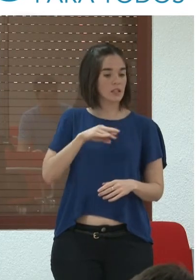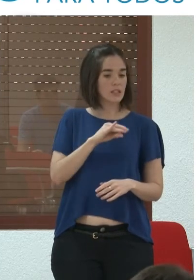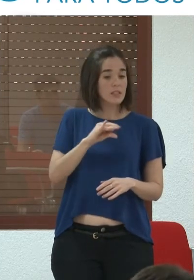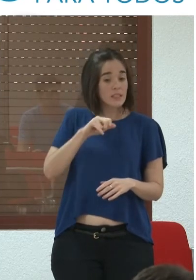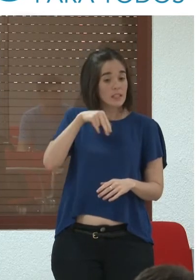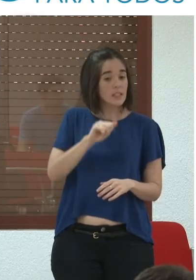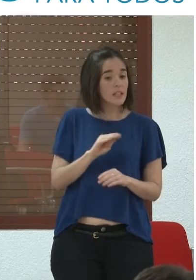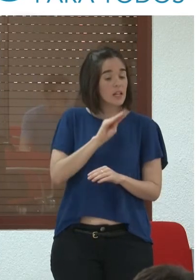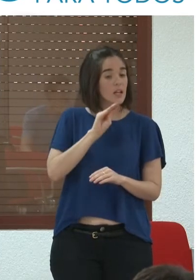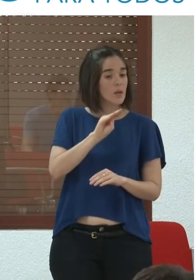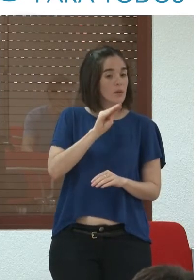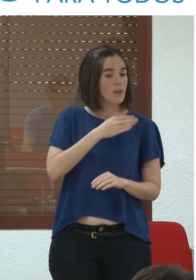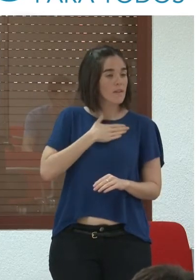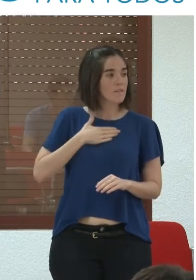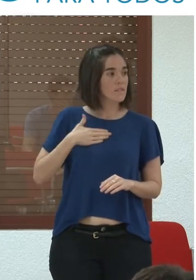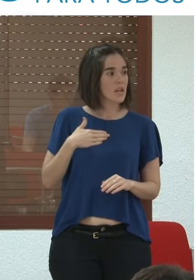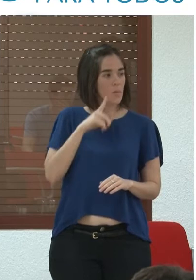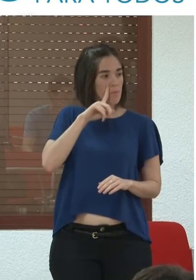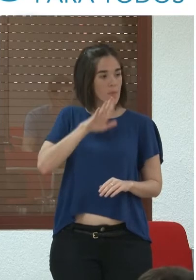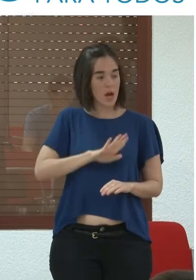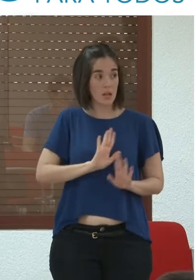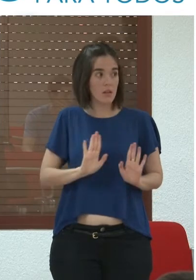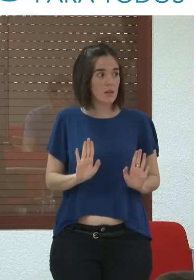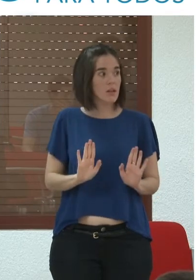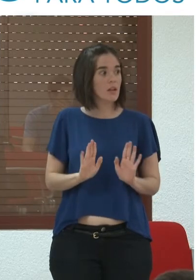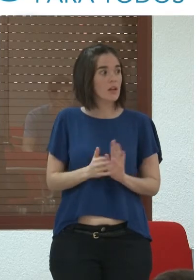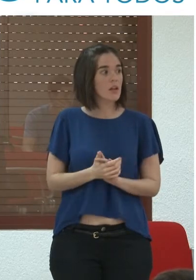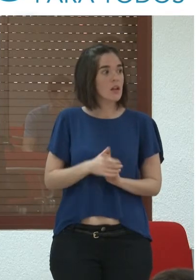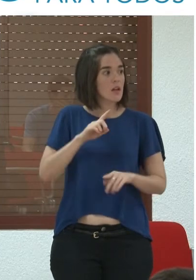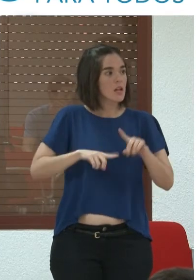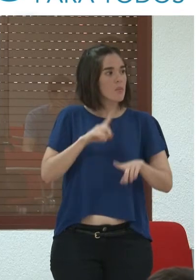Good afternoon. I wanted to ask Cristina